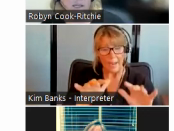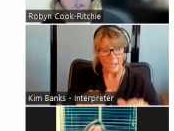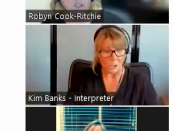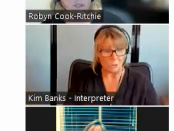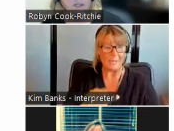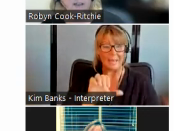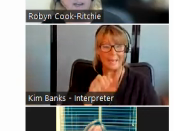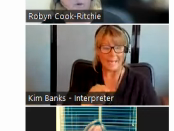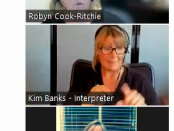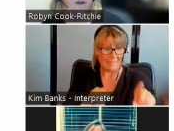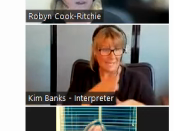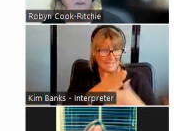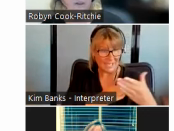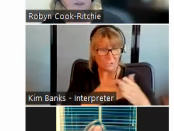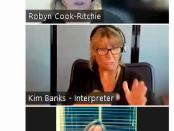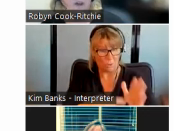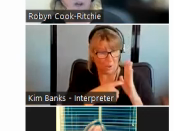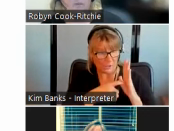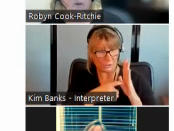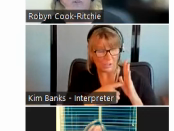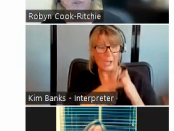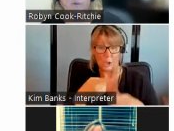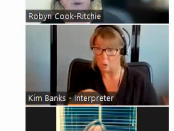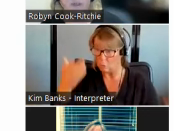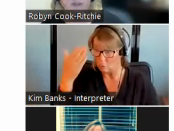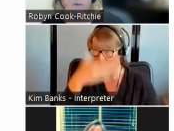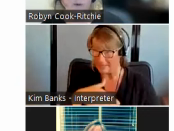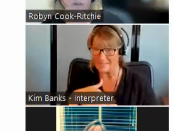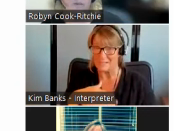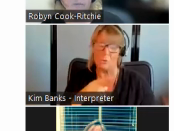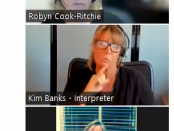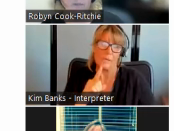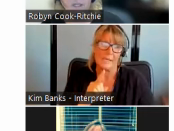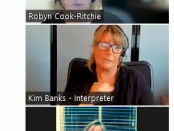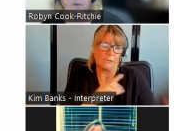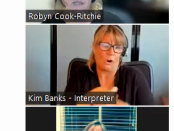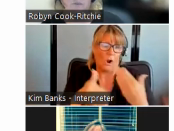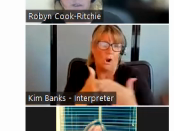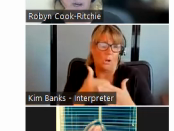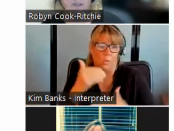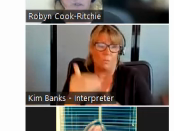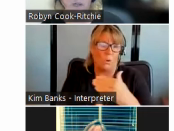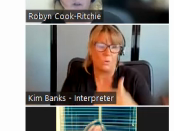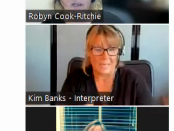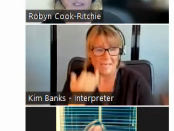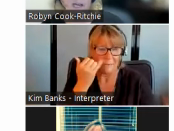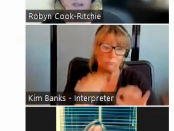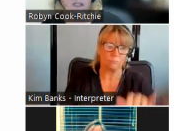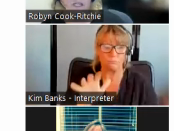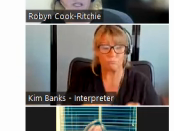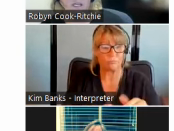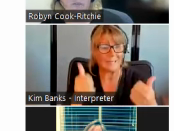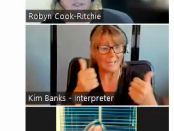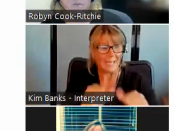this section that are required, or throughout the process when you're entering client